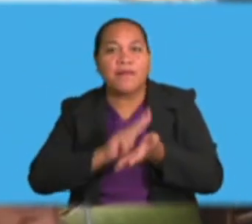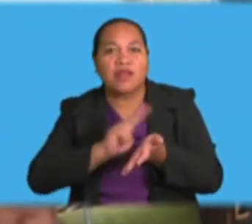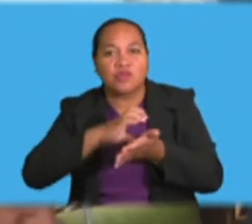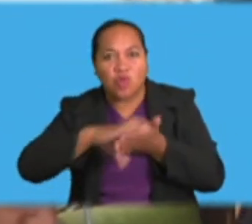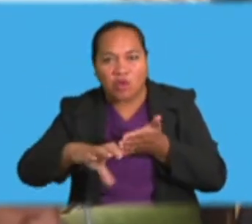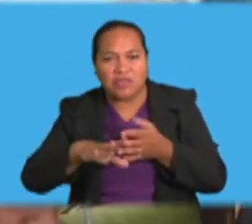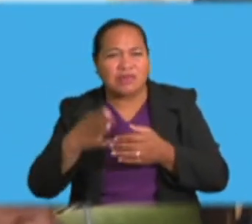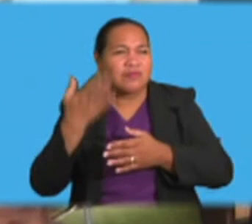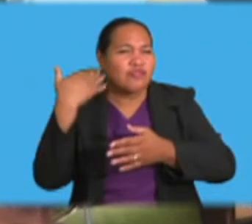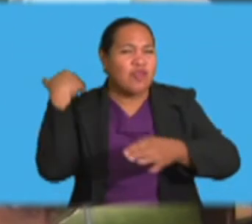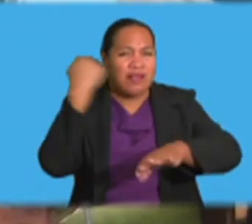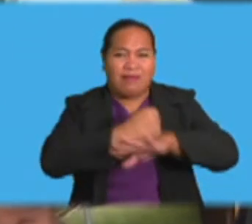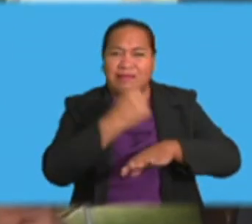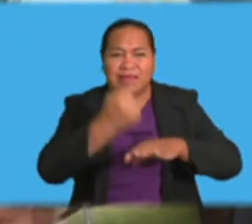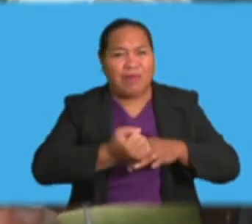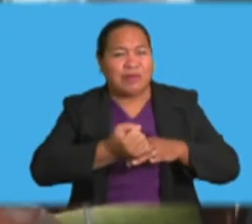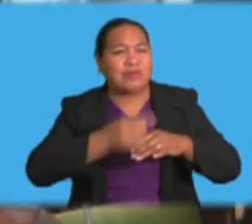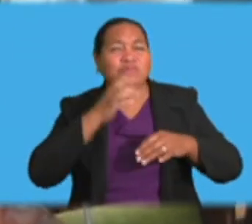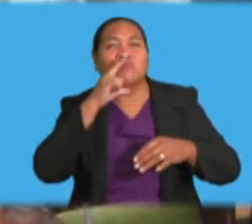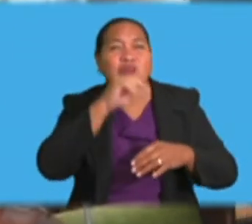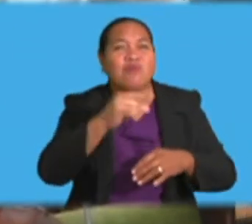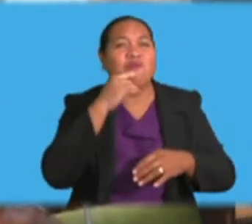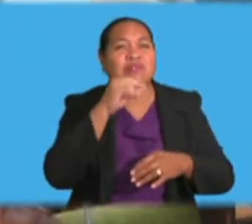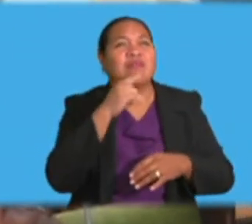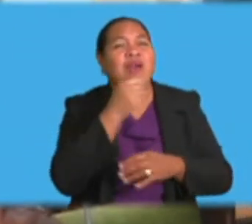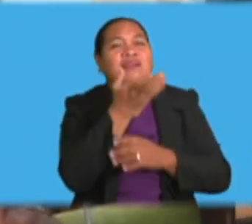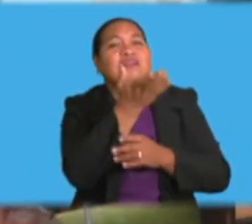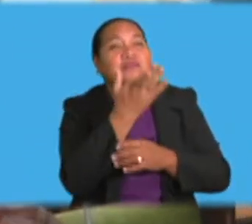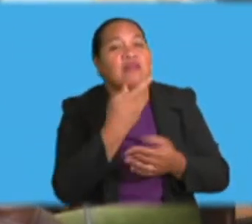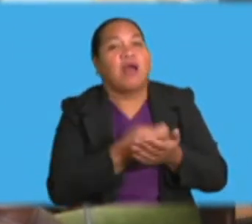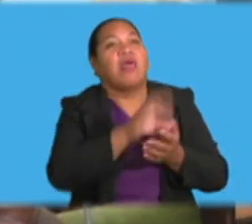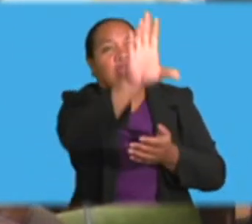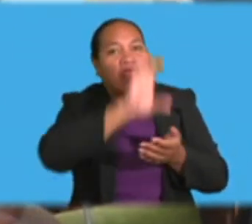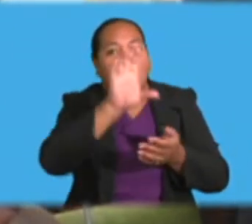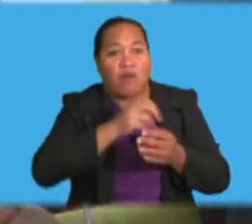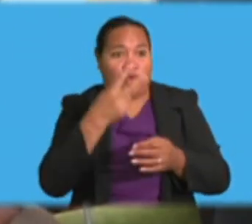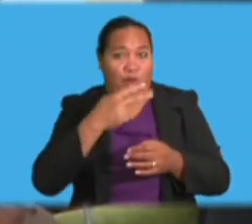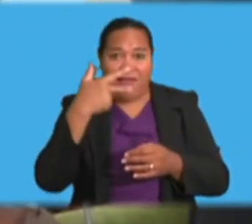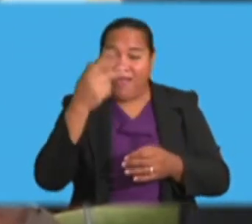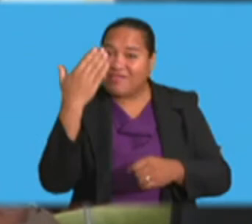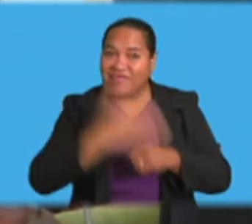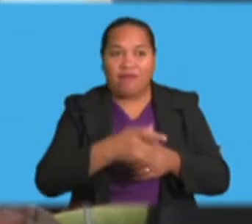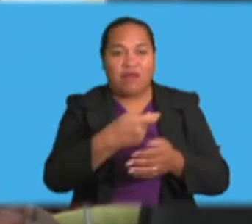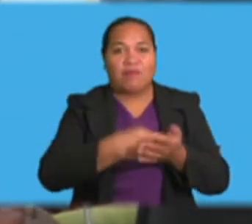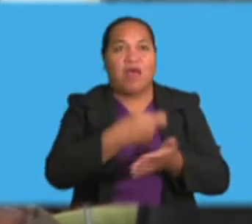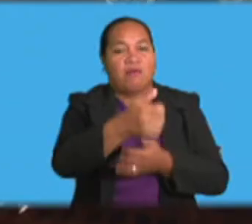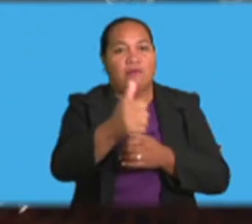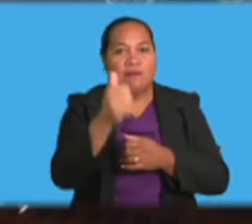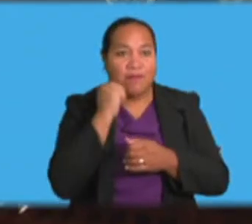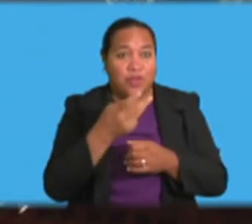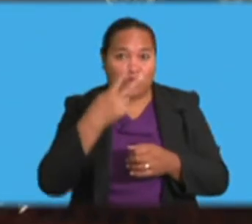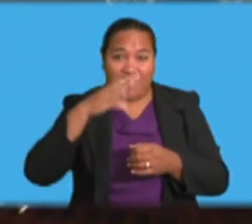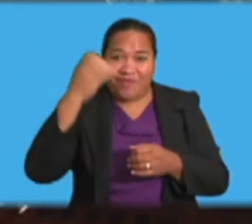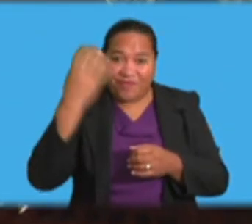default. It signifies the old culture of taking debt and not repaying for 28 years. In 2014,